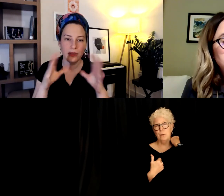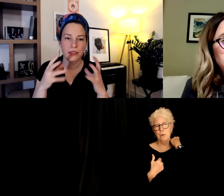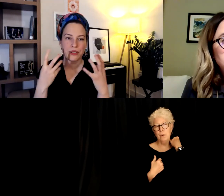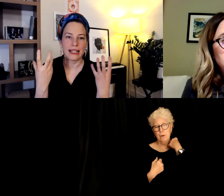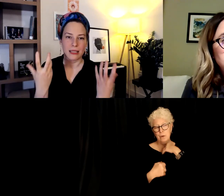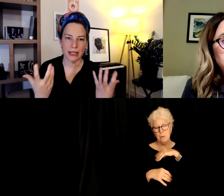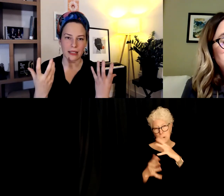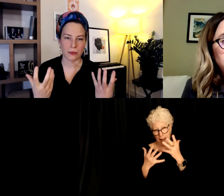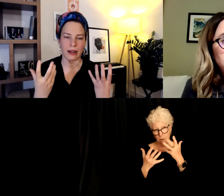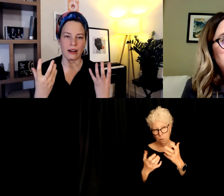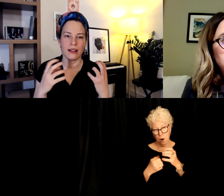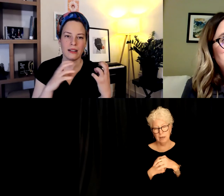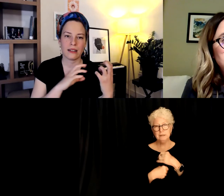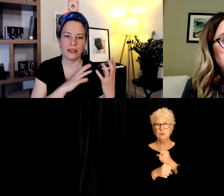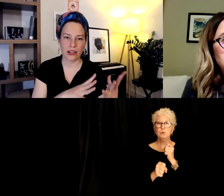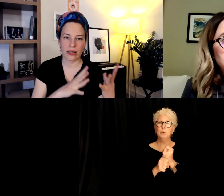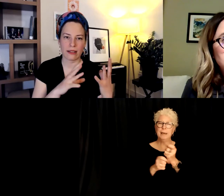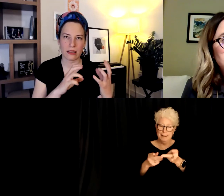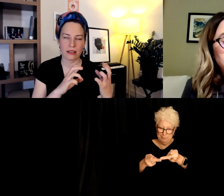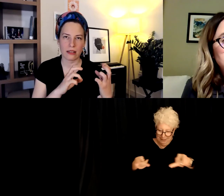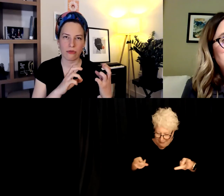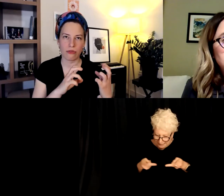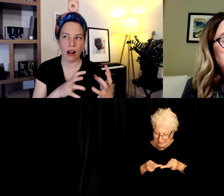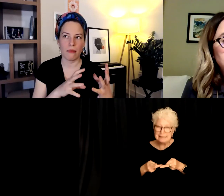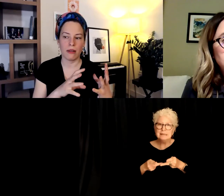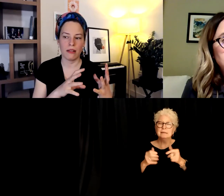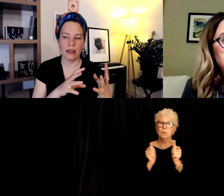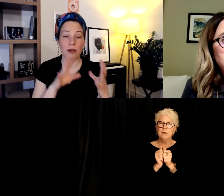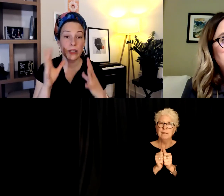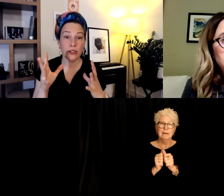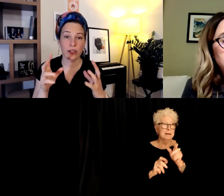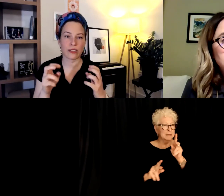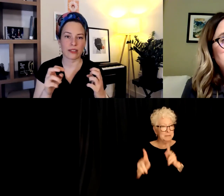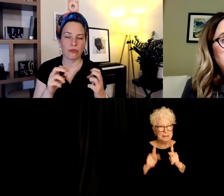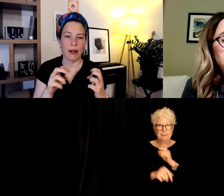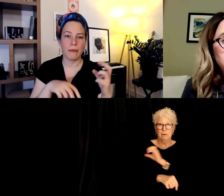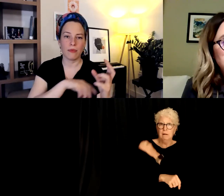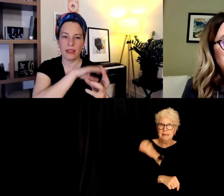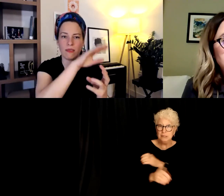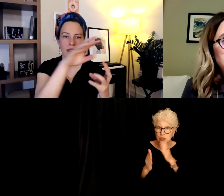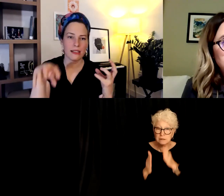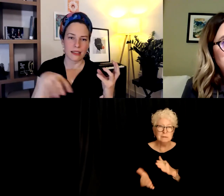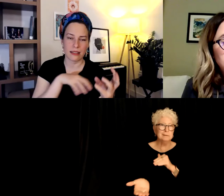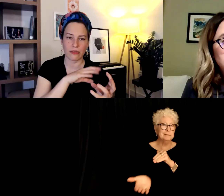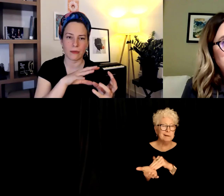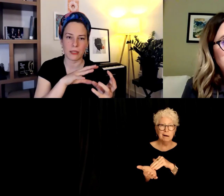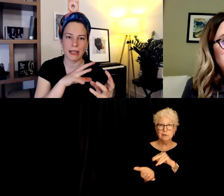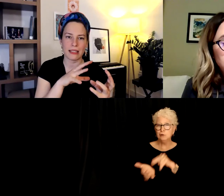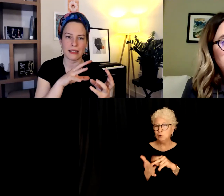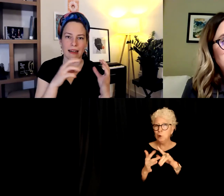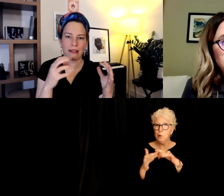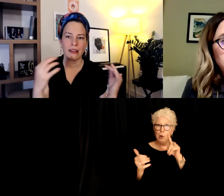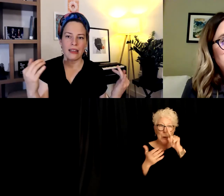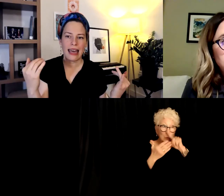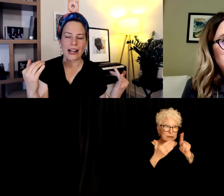general is to create spaces where clinicians and researchers from these different